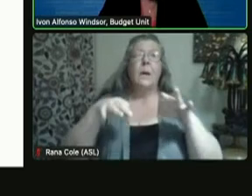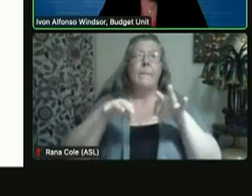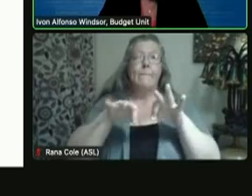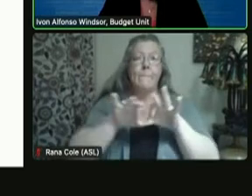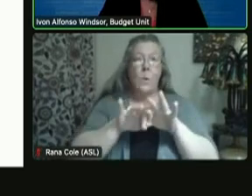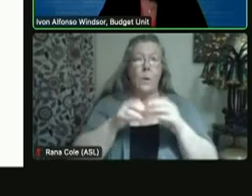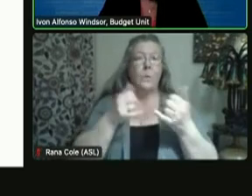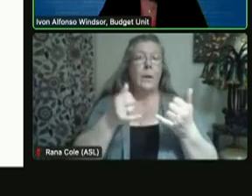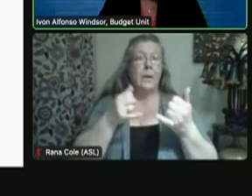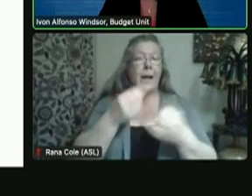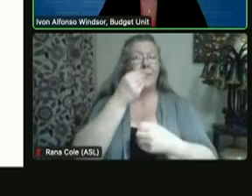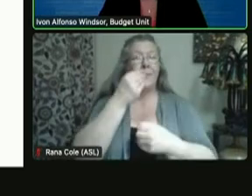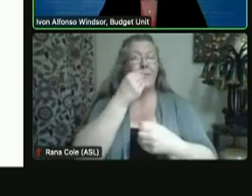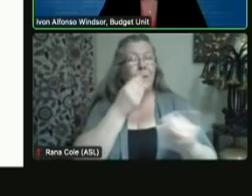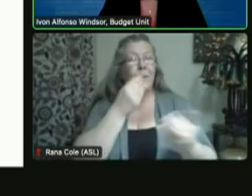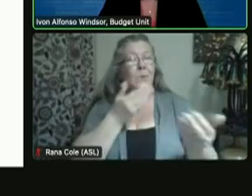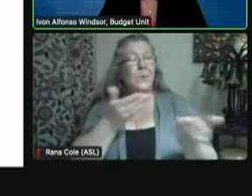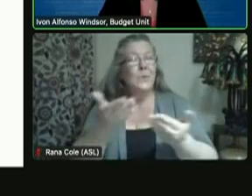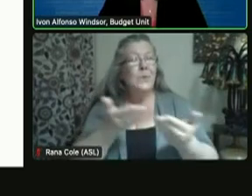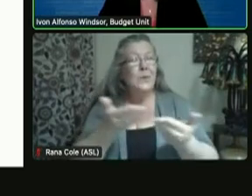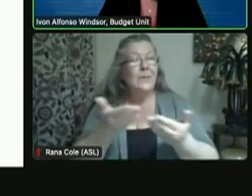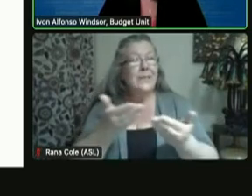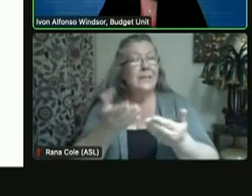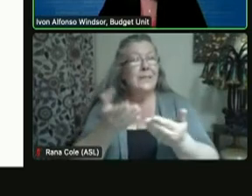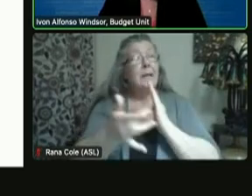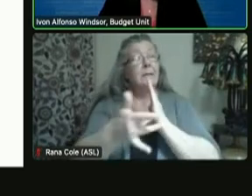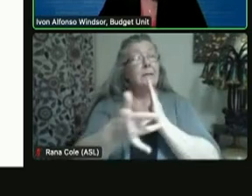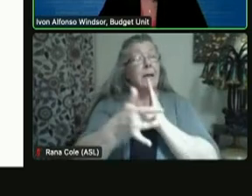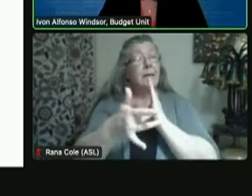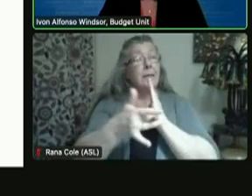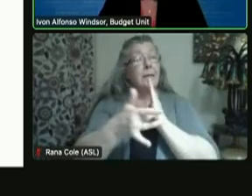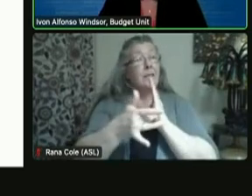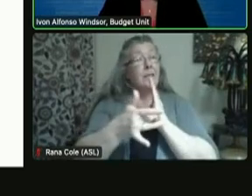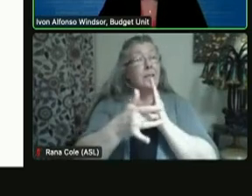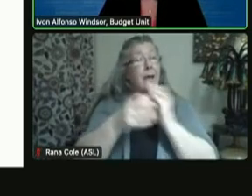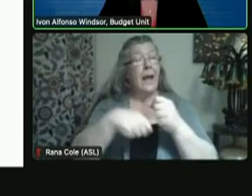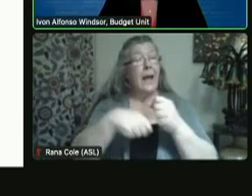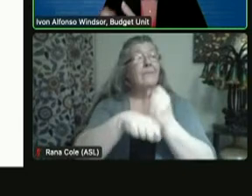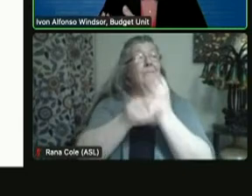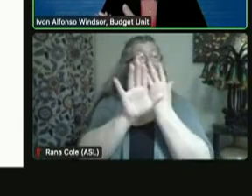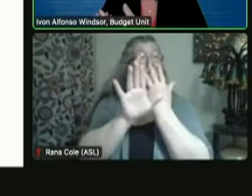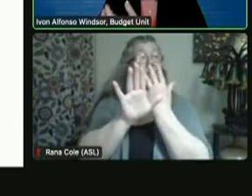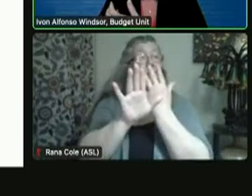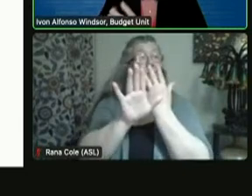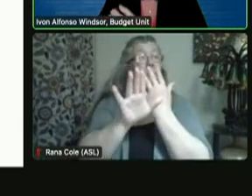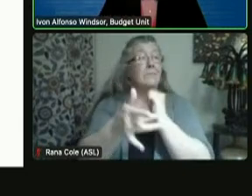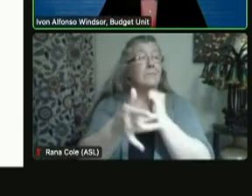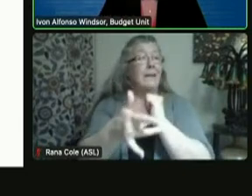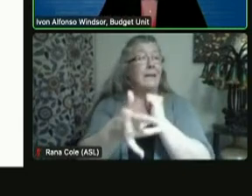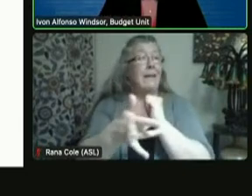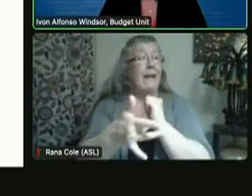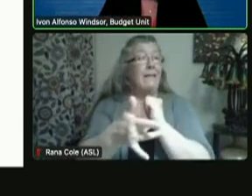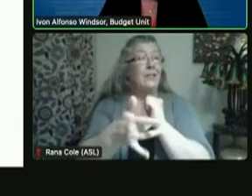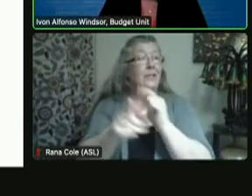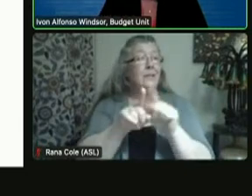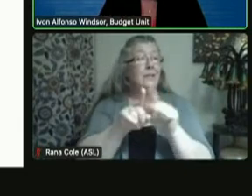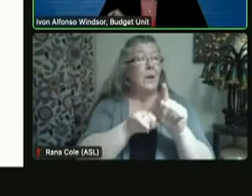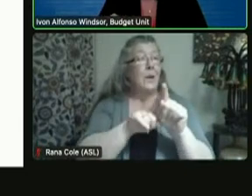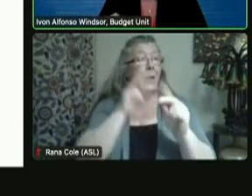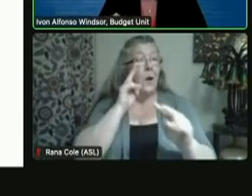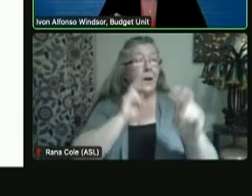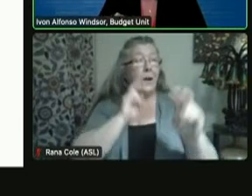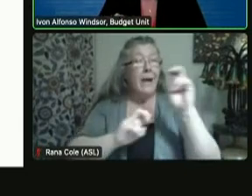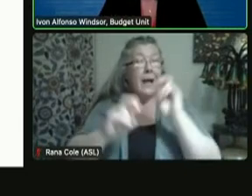the technology, and that virtual academy. MCPS is in the process of evaluating all these programs and activities